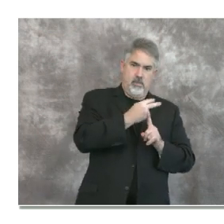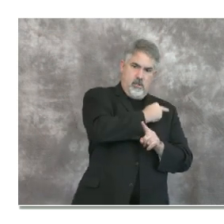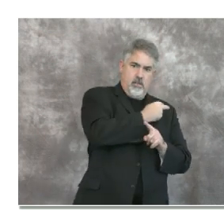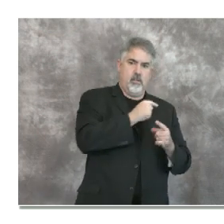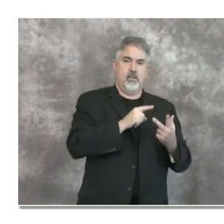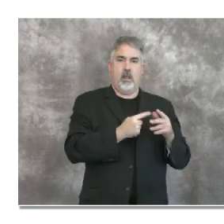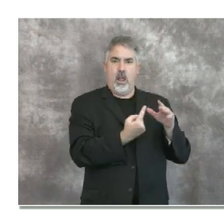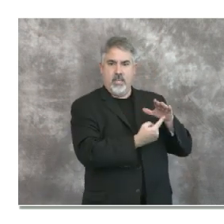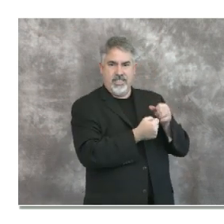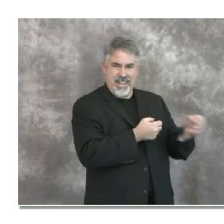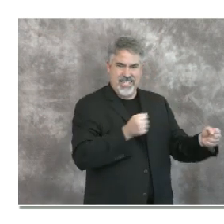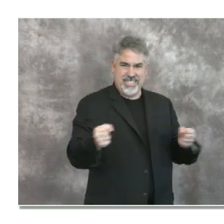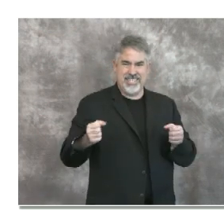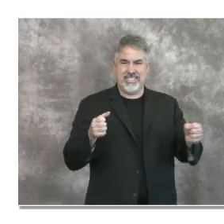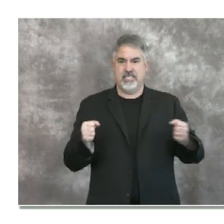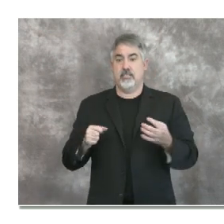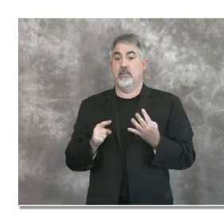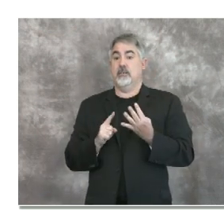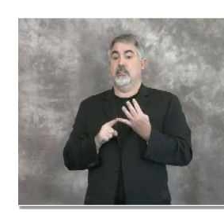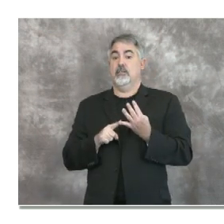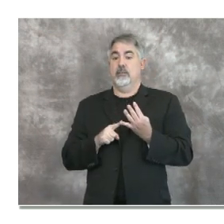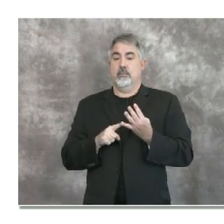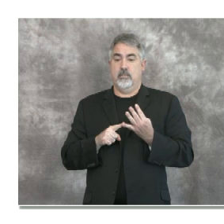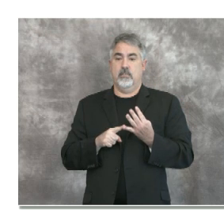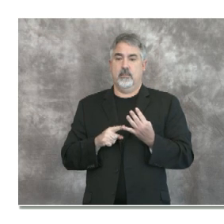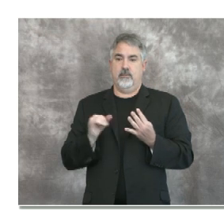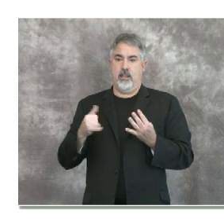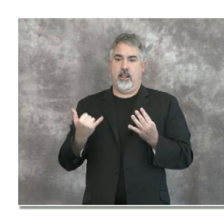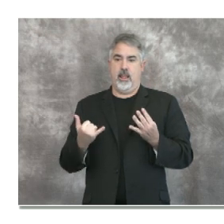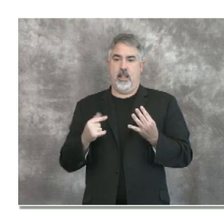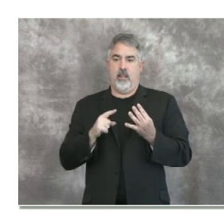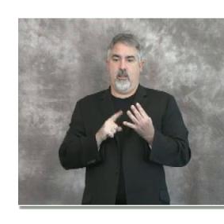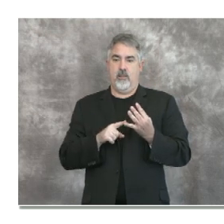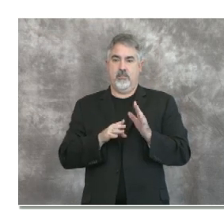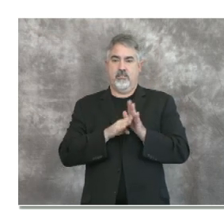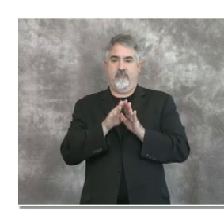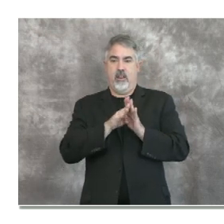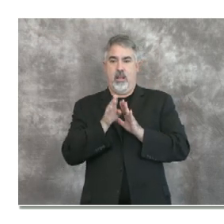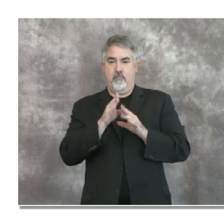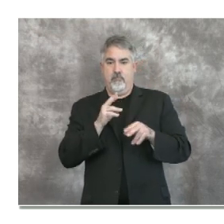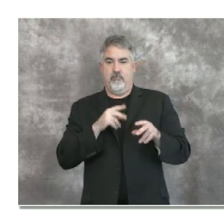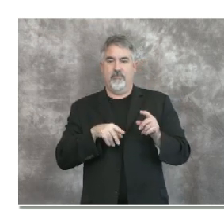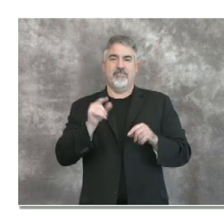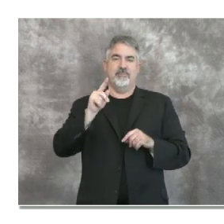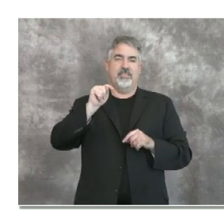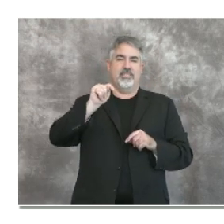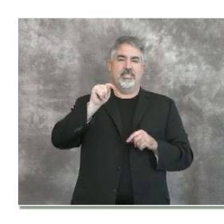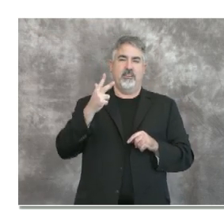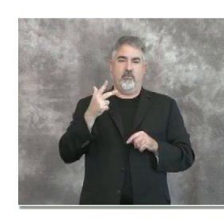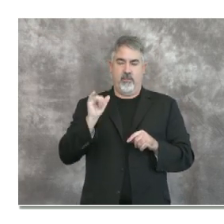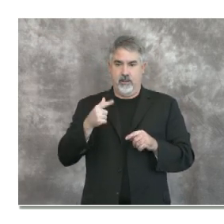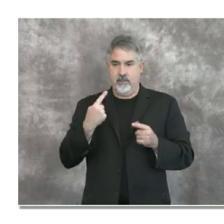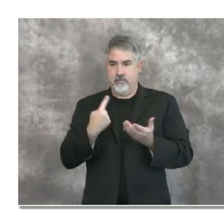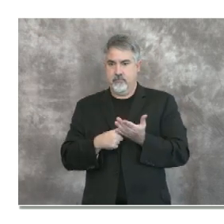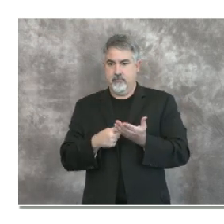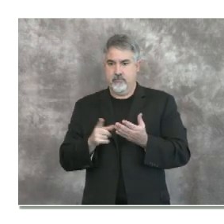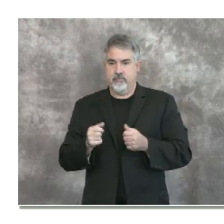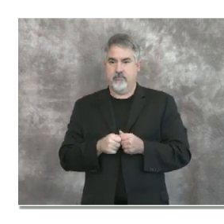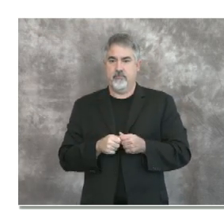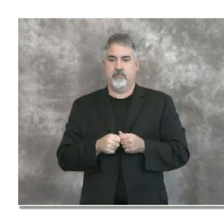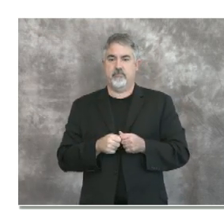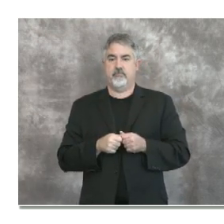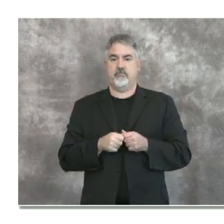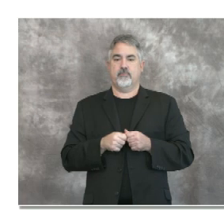or exposed. And this is the T3 that our agency director, Nick Machione, talked to you about yesterday and has